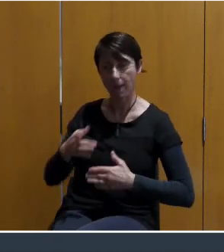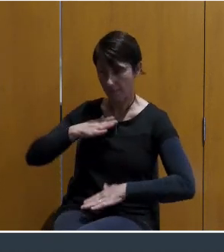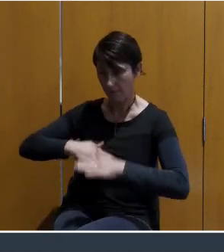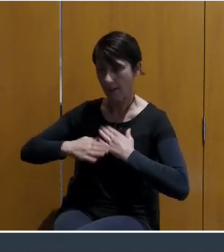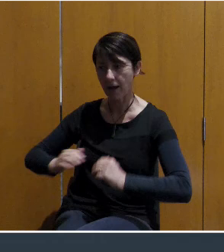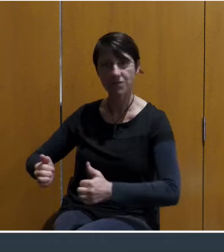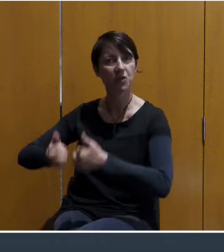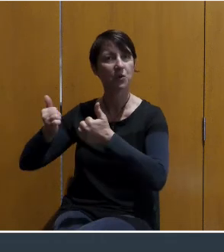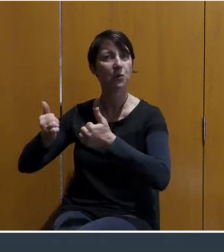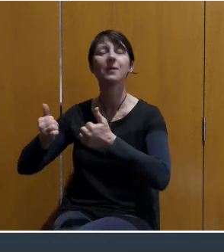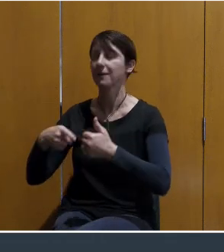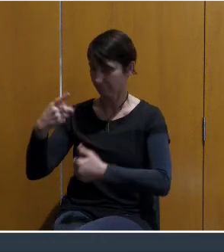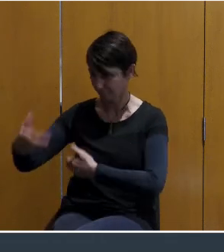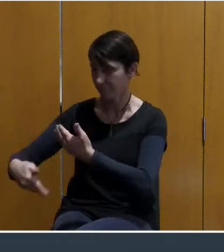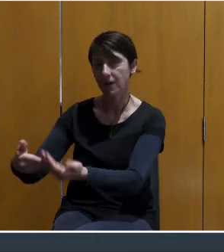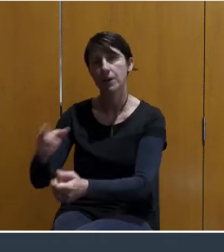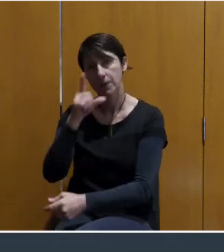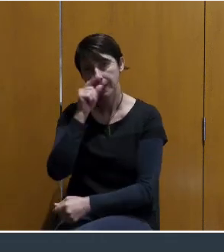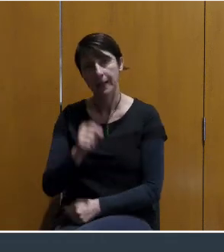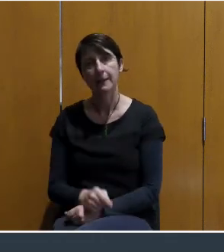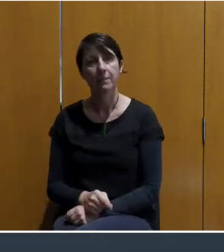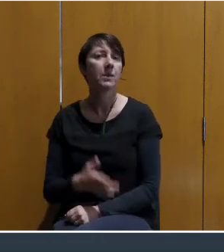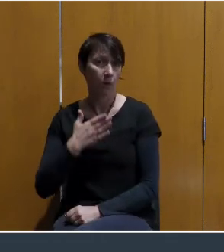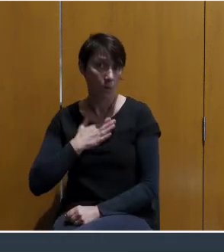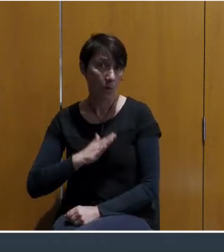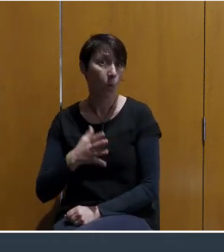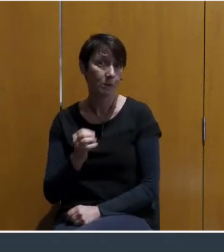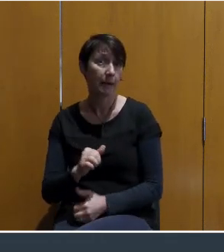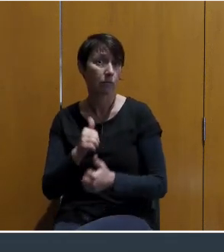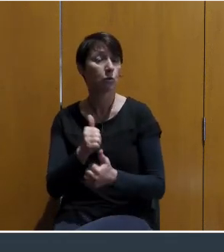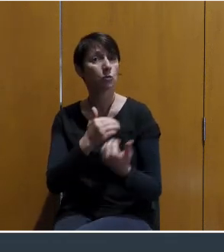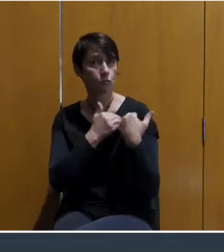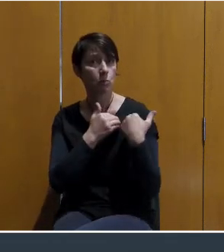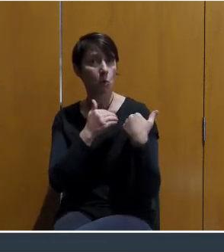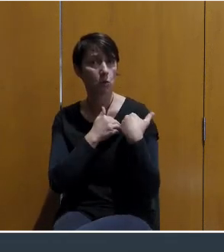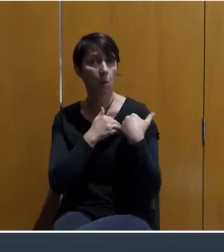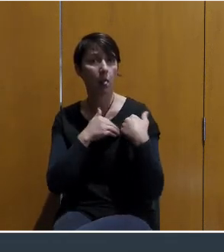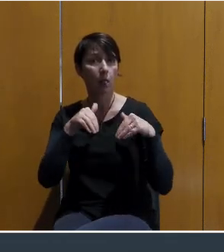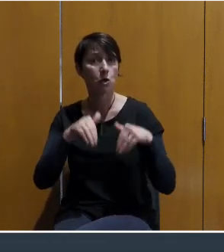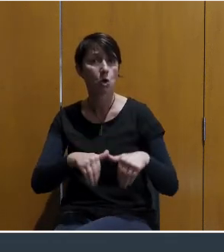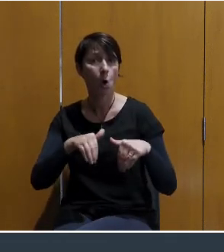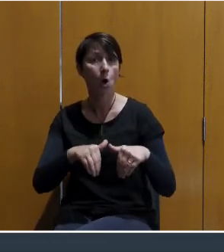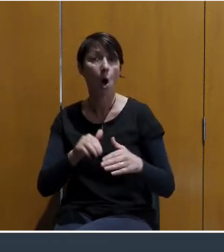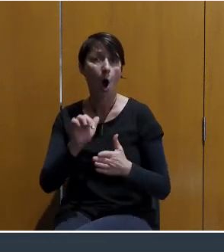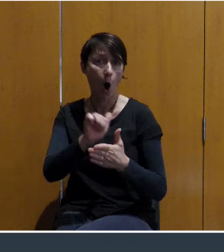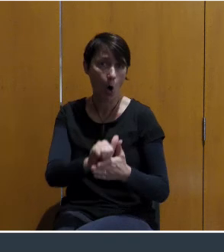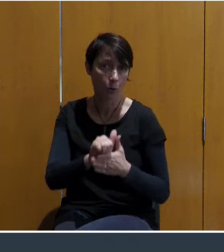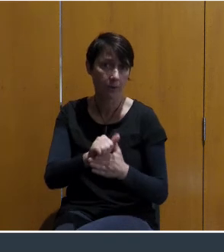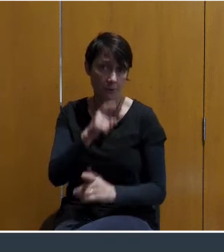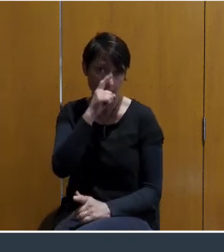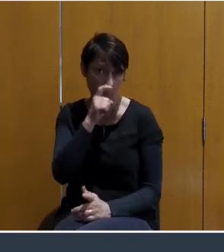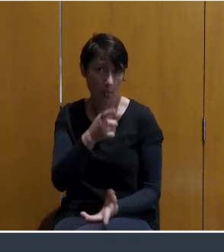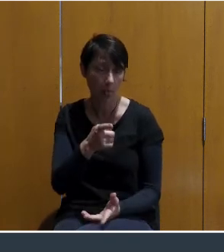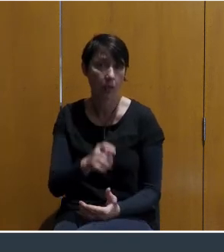keen to promote a culture of responsible dog ownership. So this could be one pathway that we would encourage them to consider. So dogs